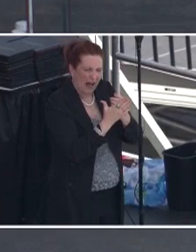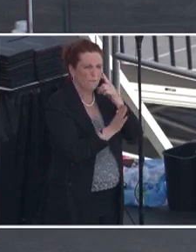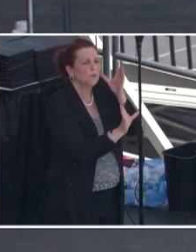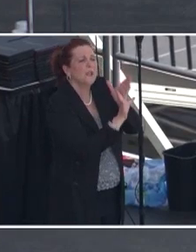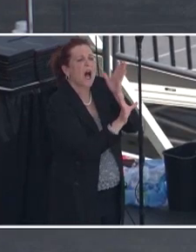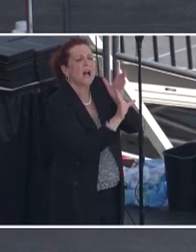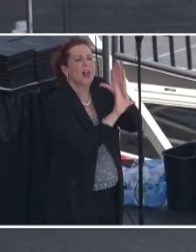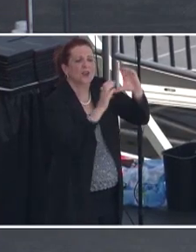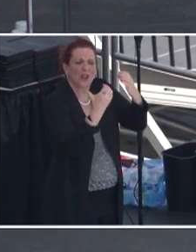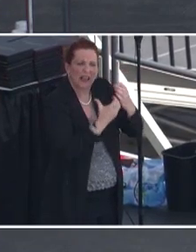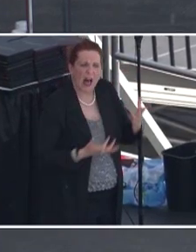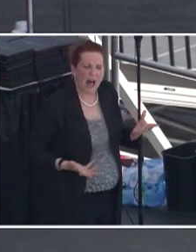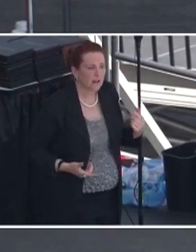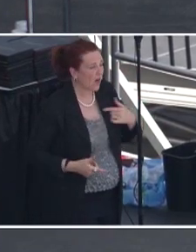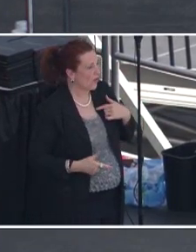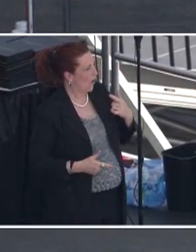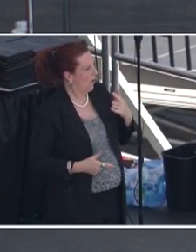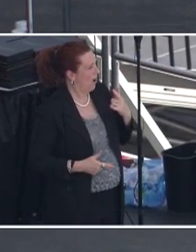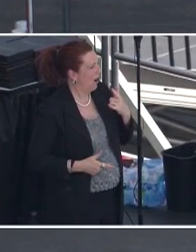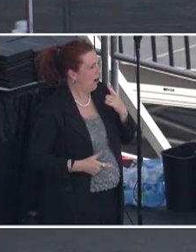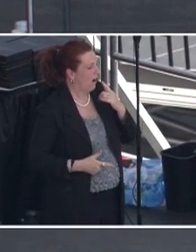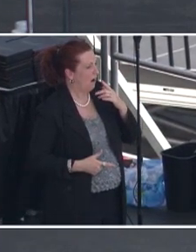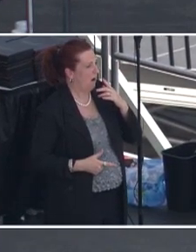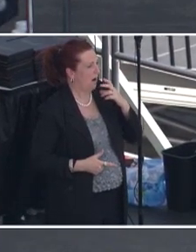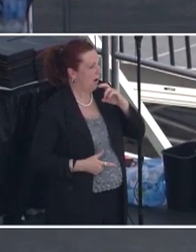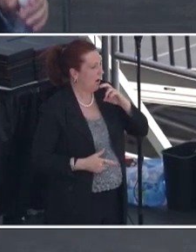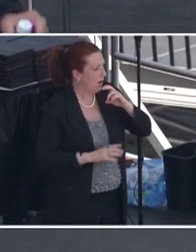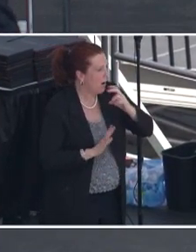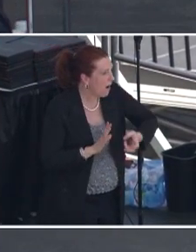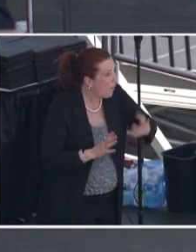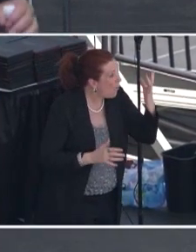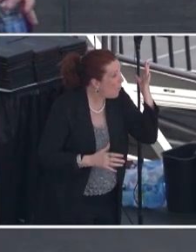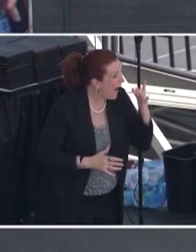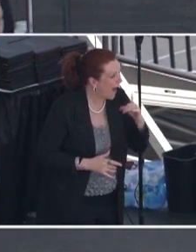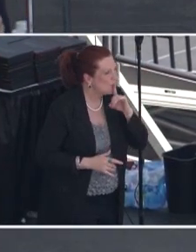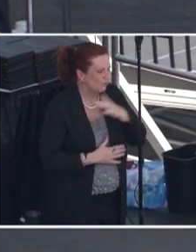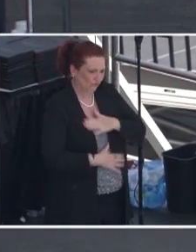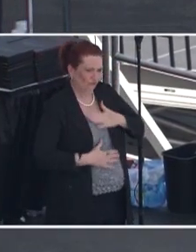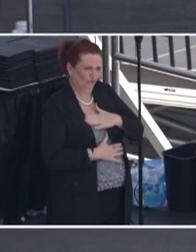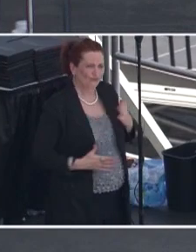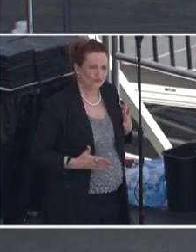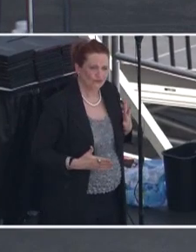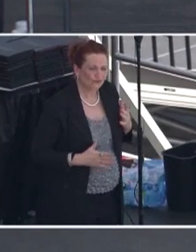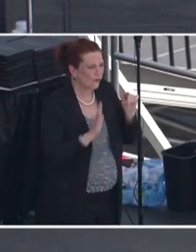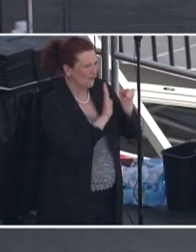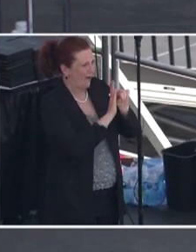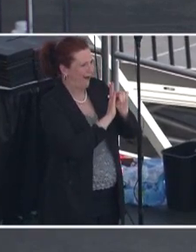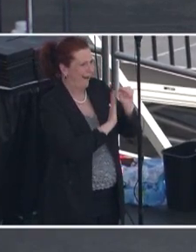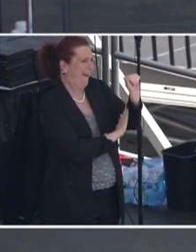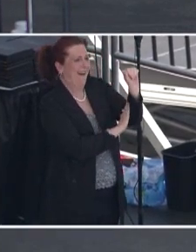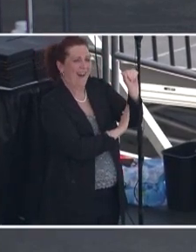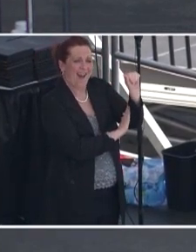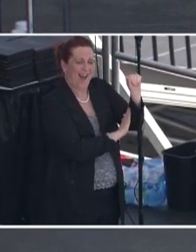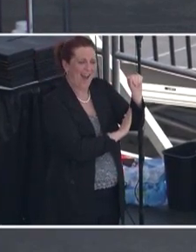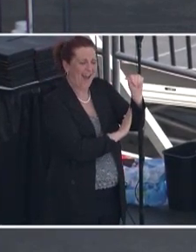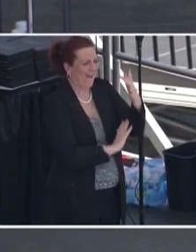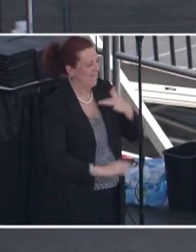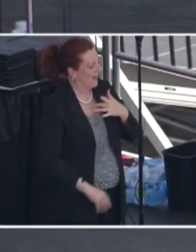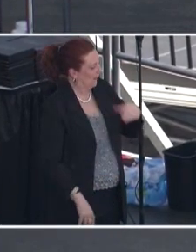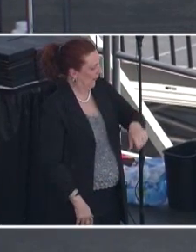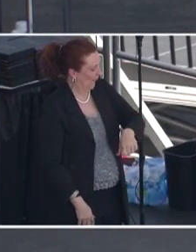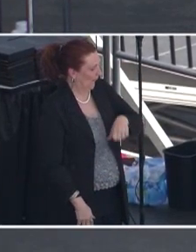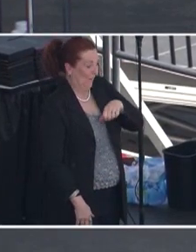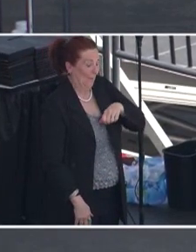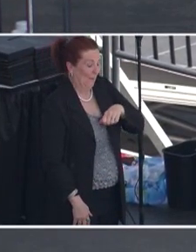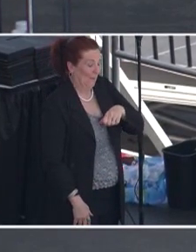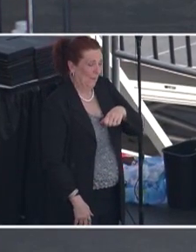I enjoyed it. I studied hard, and I received an A. I felt a sense of pride that after all